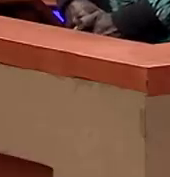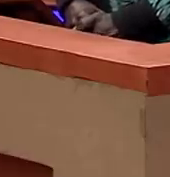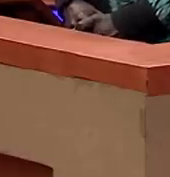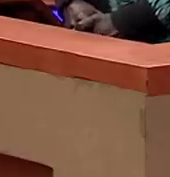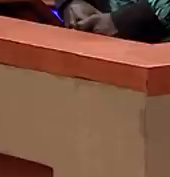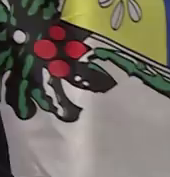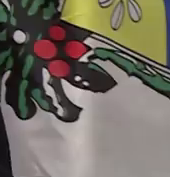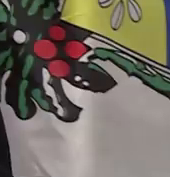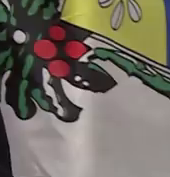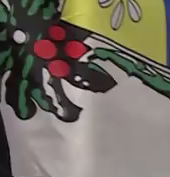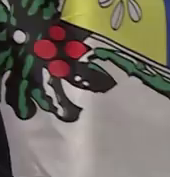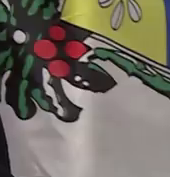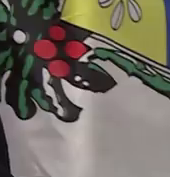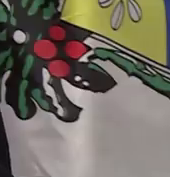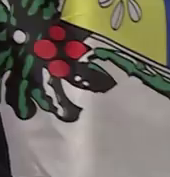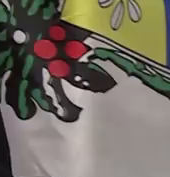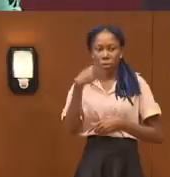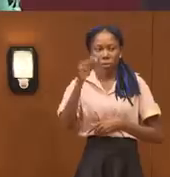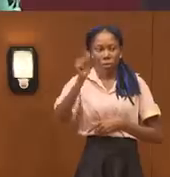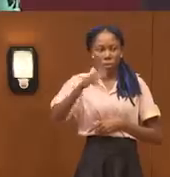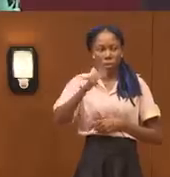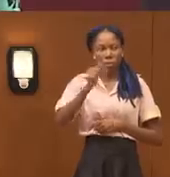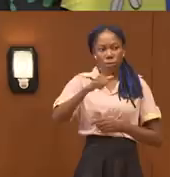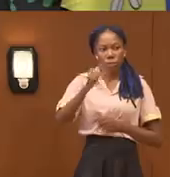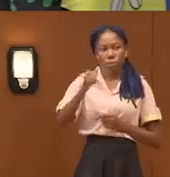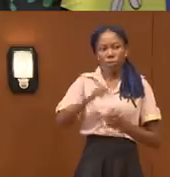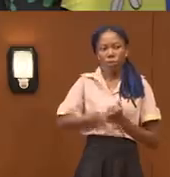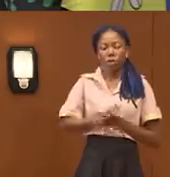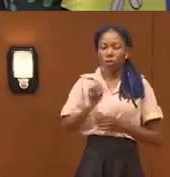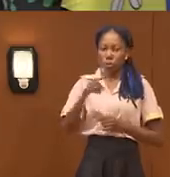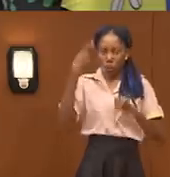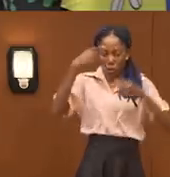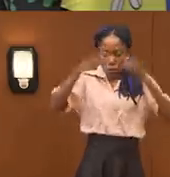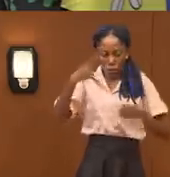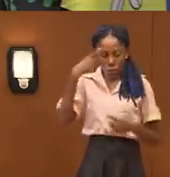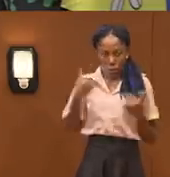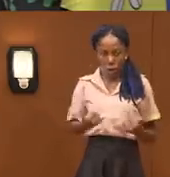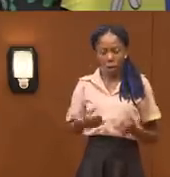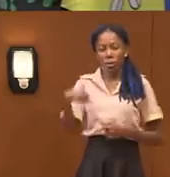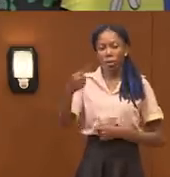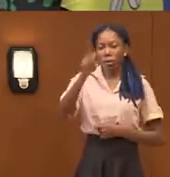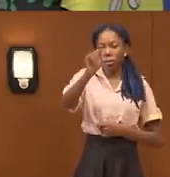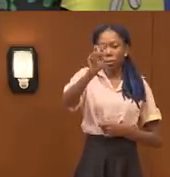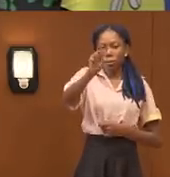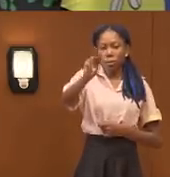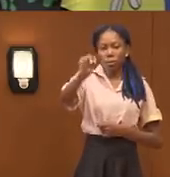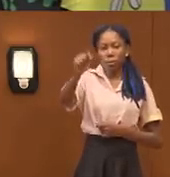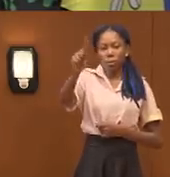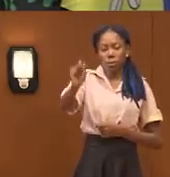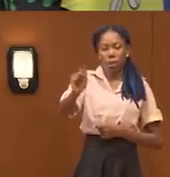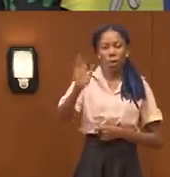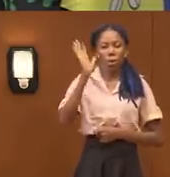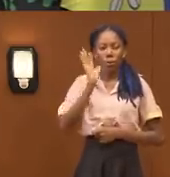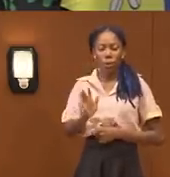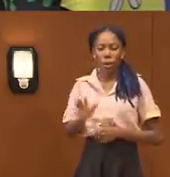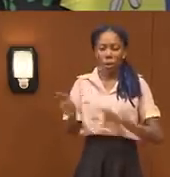break, Judge Fumi rules. So judgment for the plaintiff, the tenant, that's the defendant,